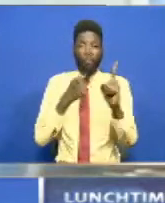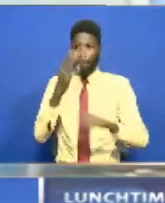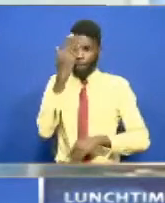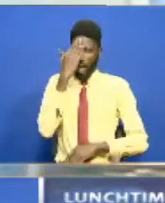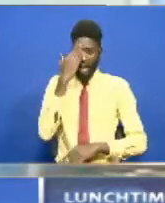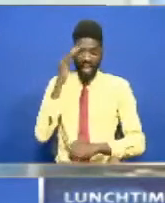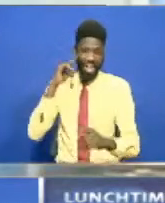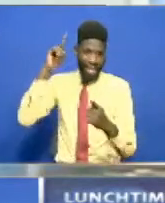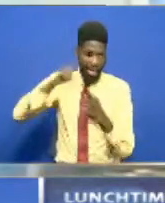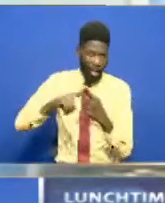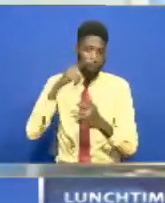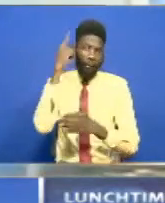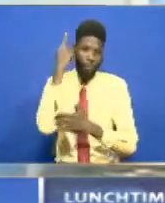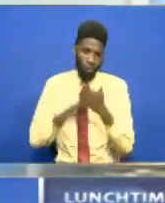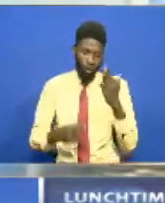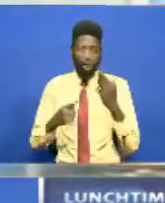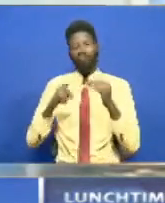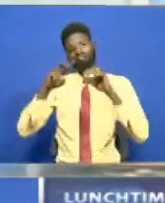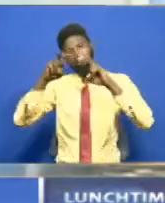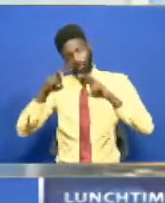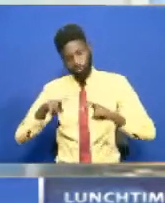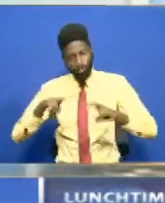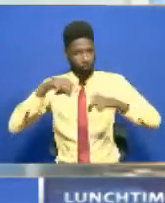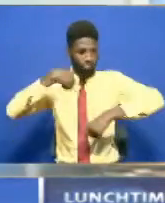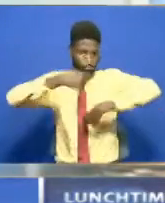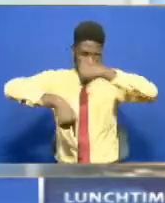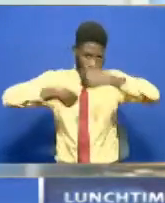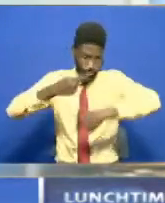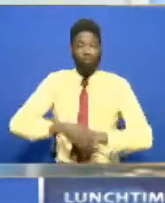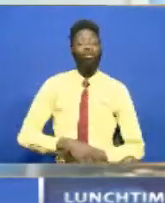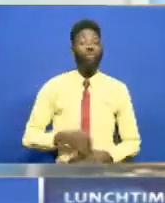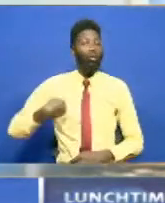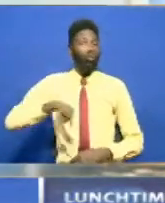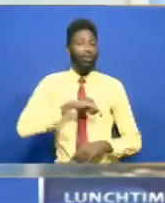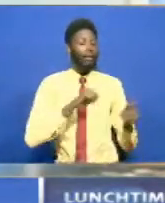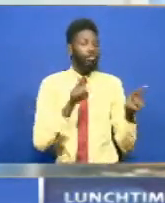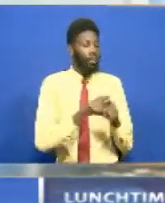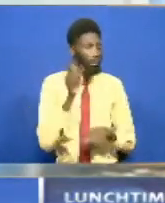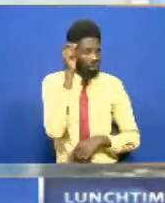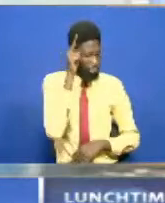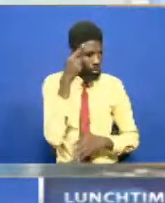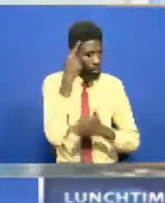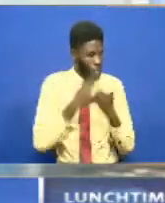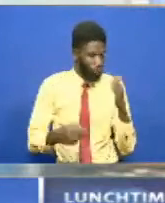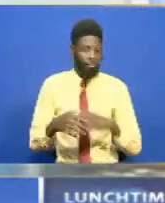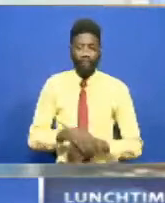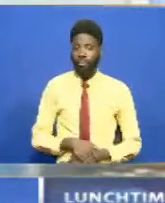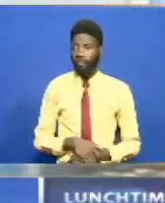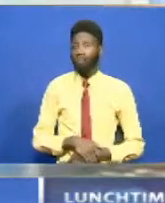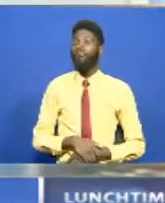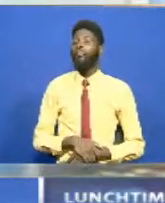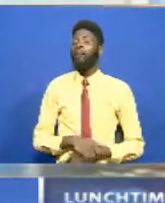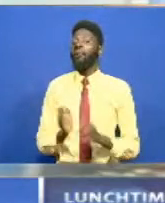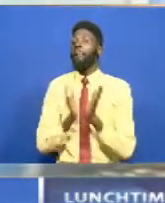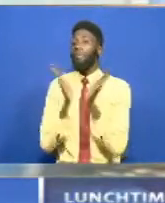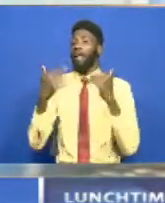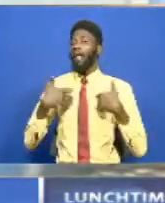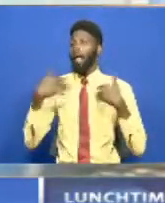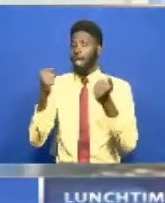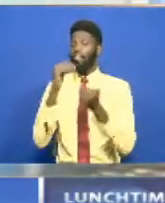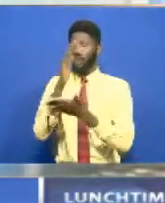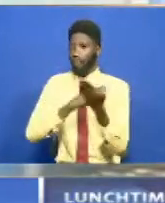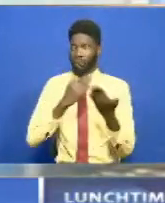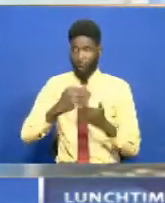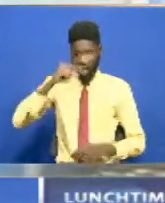those investigations to continue. What also we understand is from the Public Health Department of